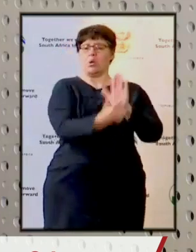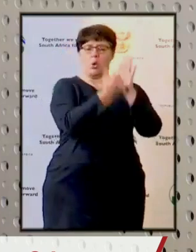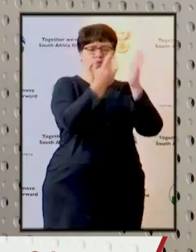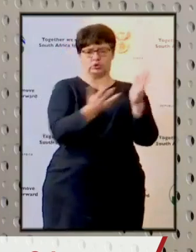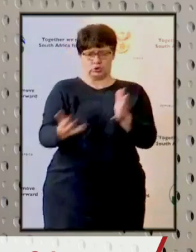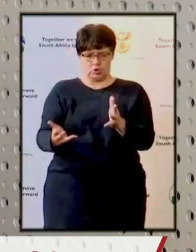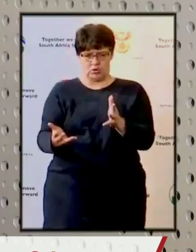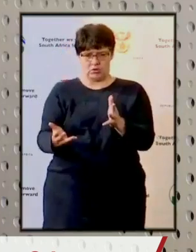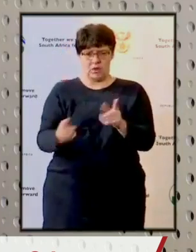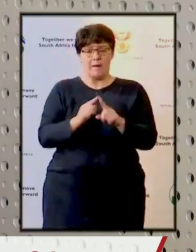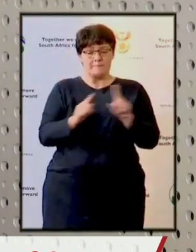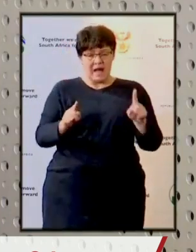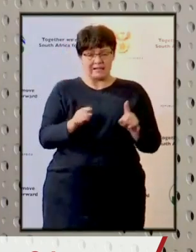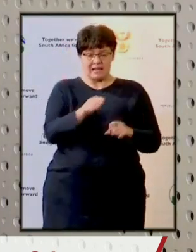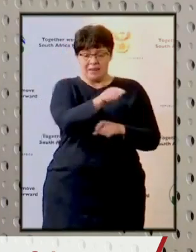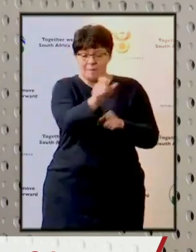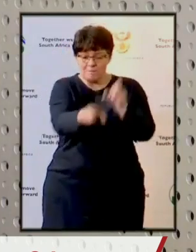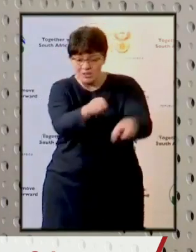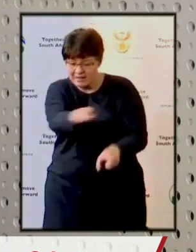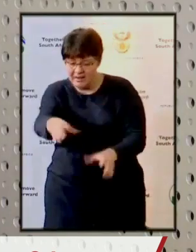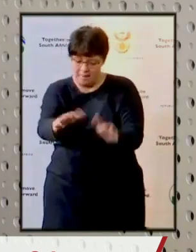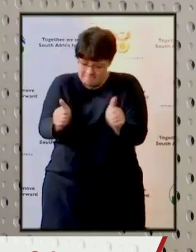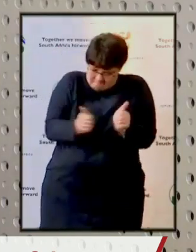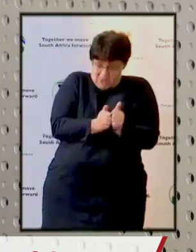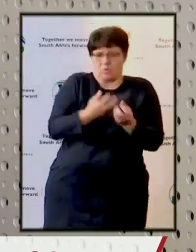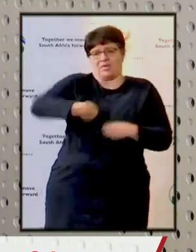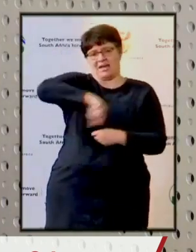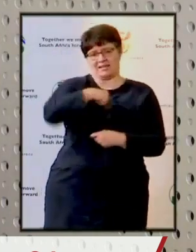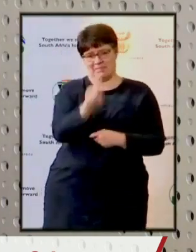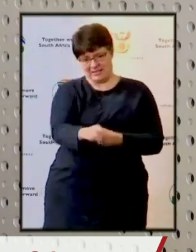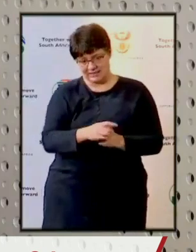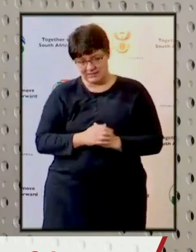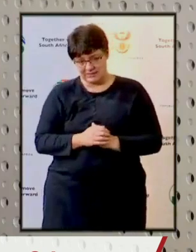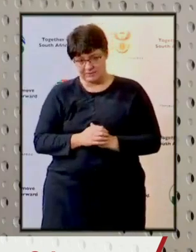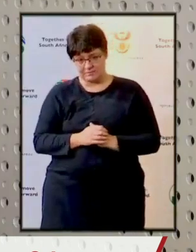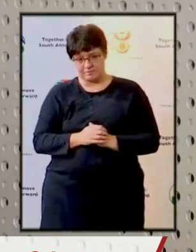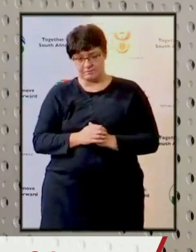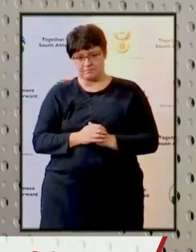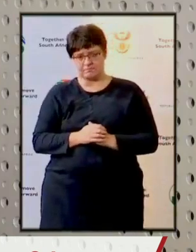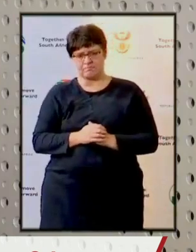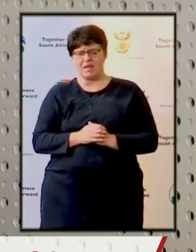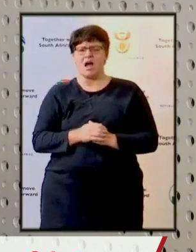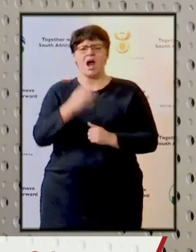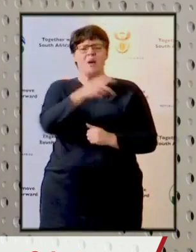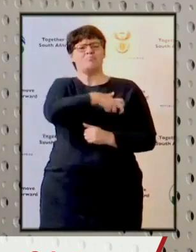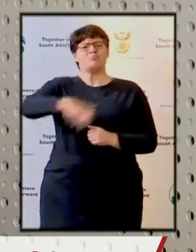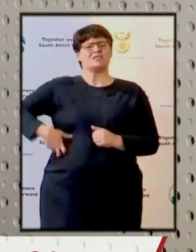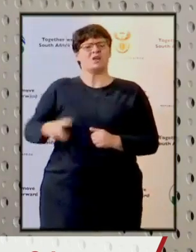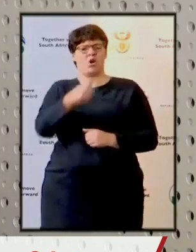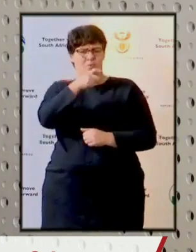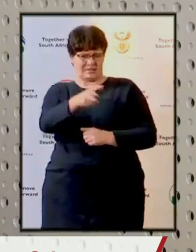can only be done in partnership. On the question of the president's comments,